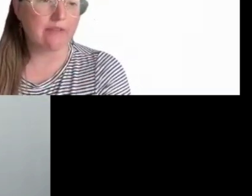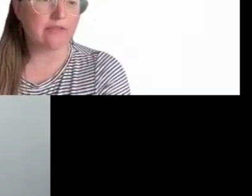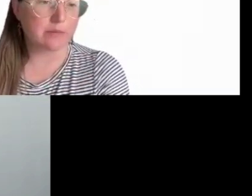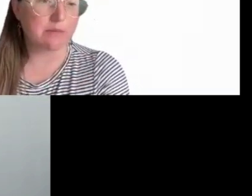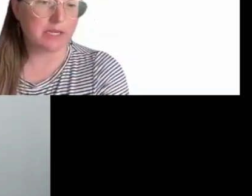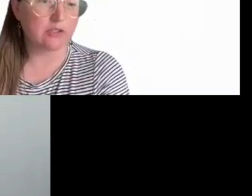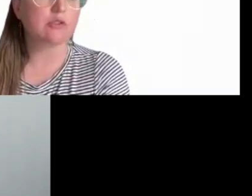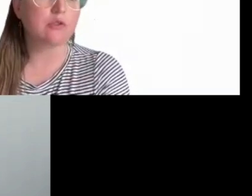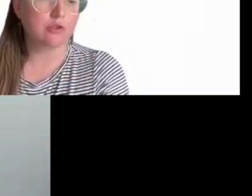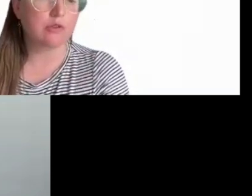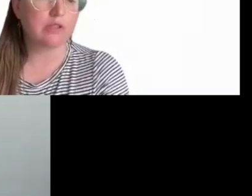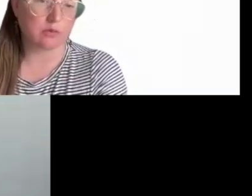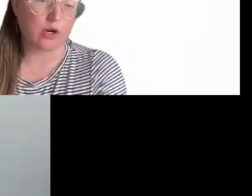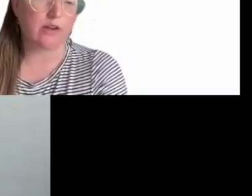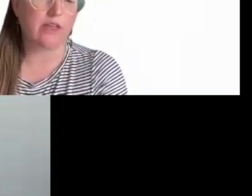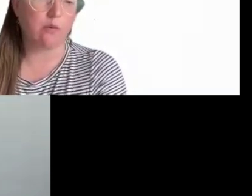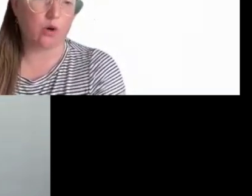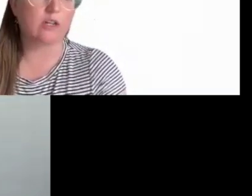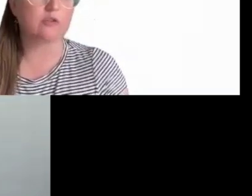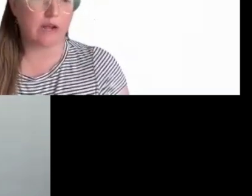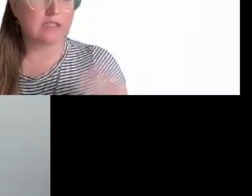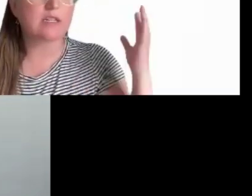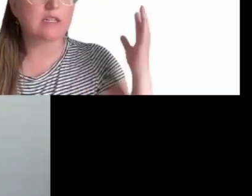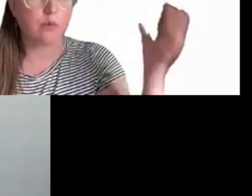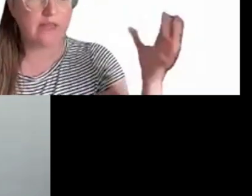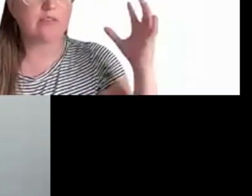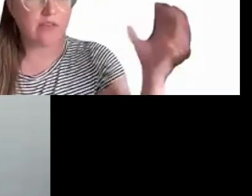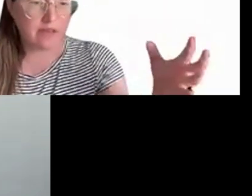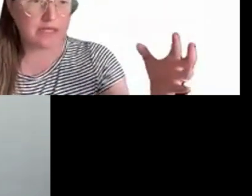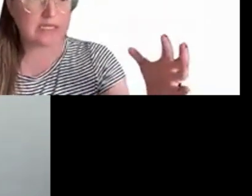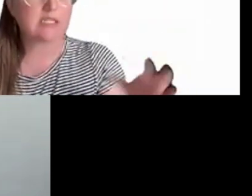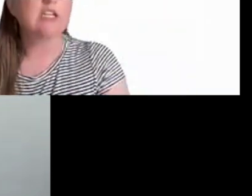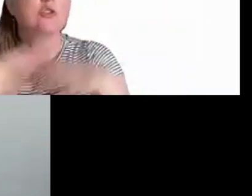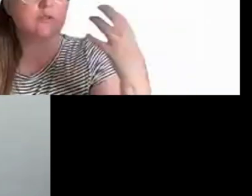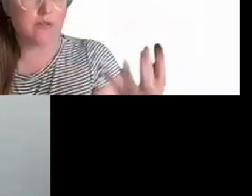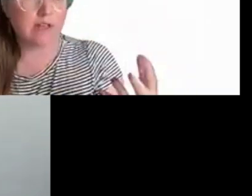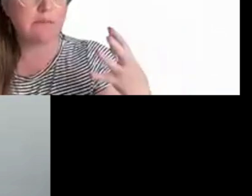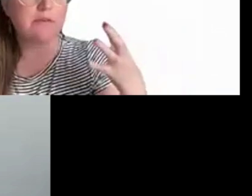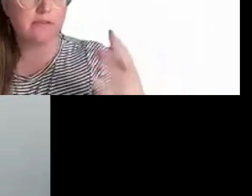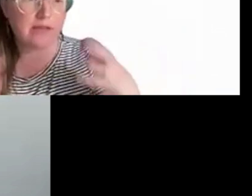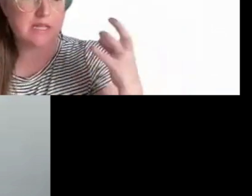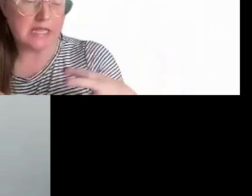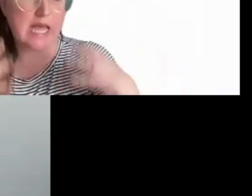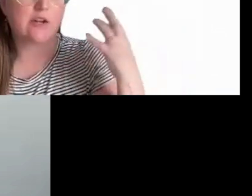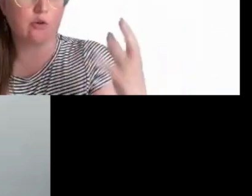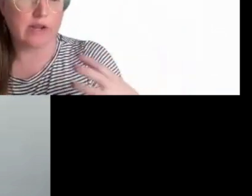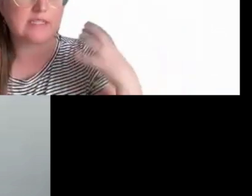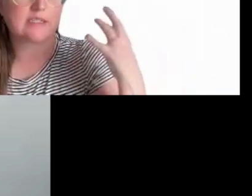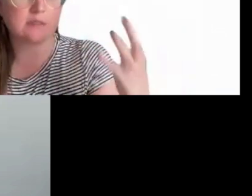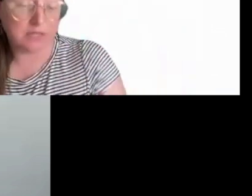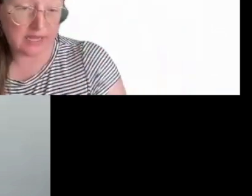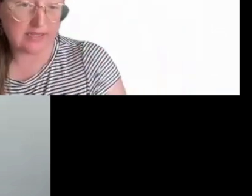who have family peers who do this work. They work directly with families to develop